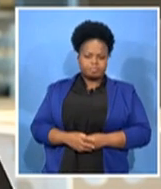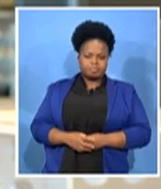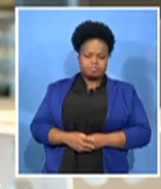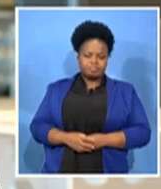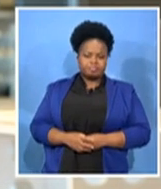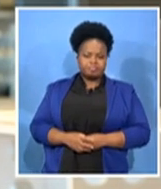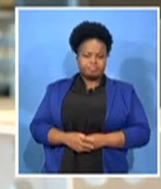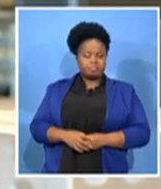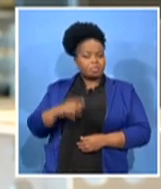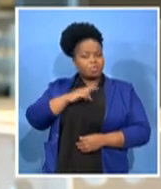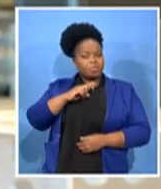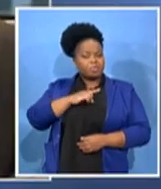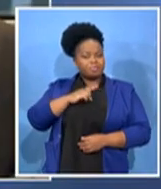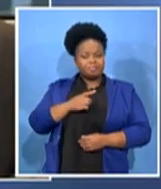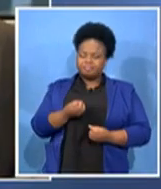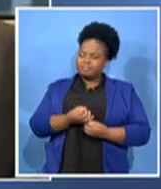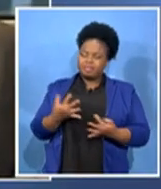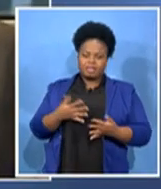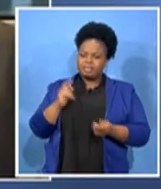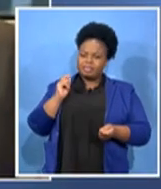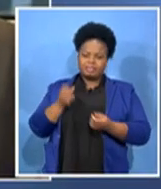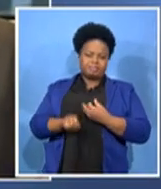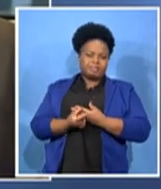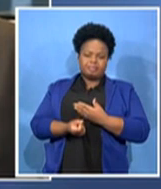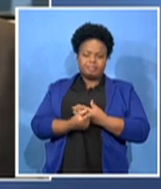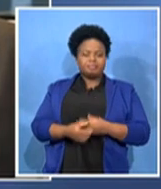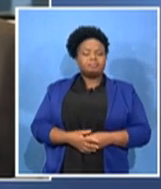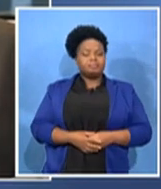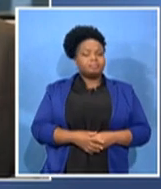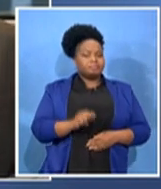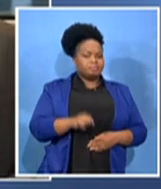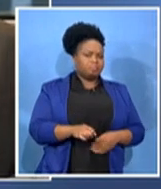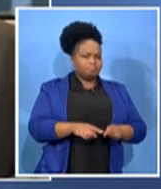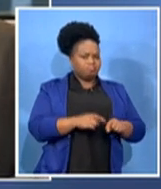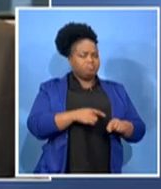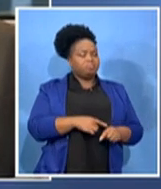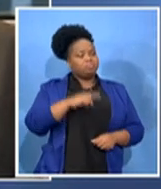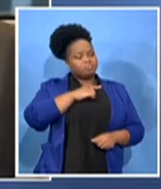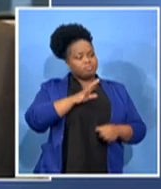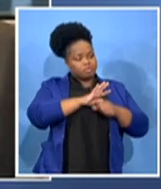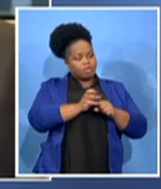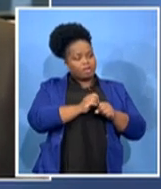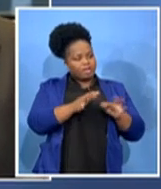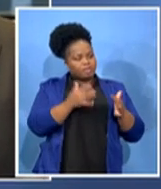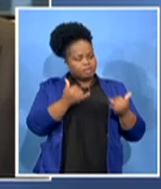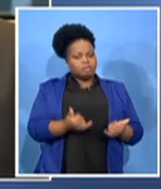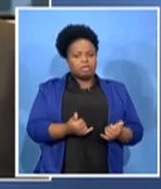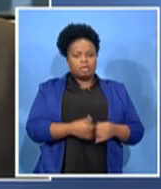has happened. And also considering that how COVID-19 has scrambled the programs of all political